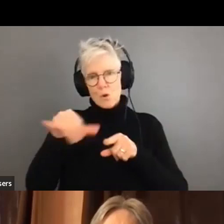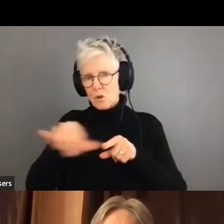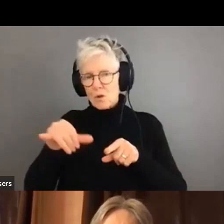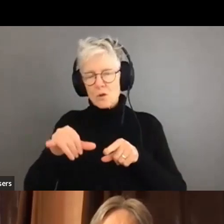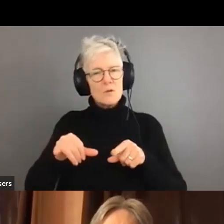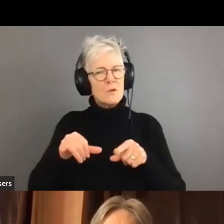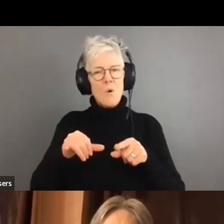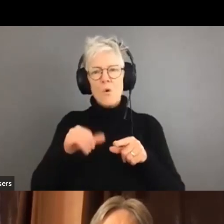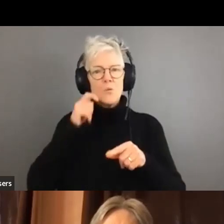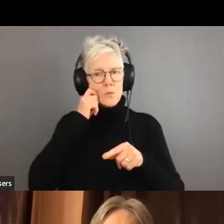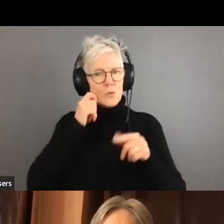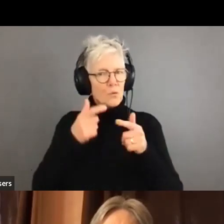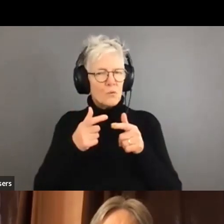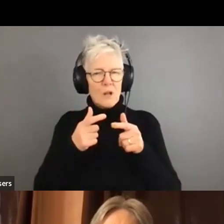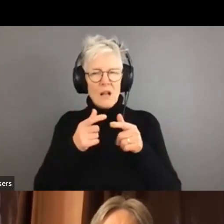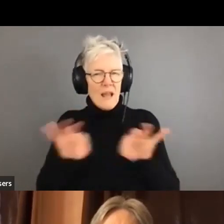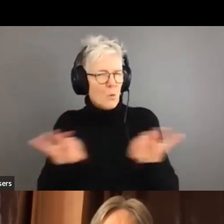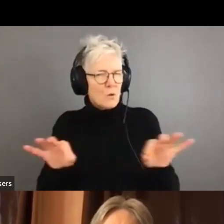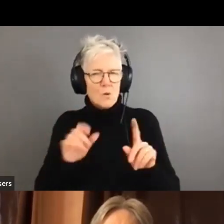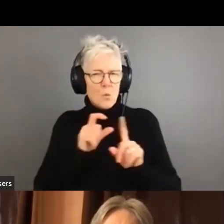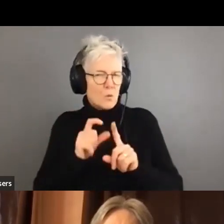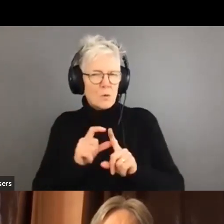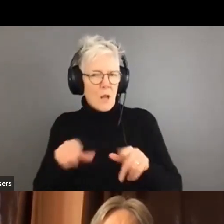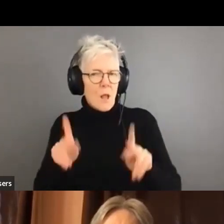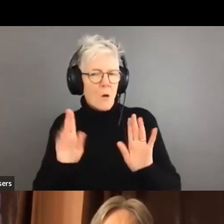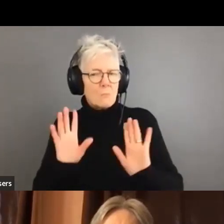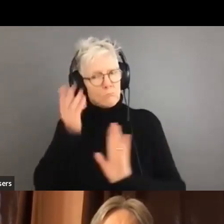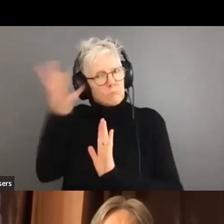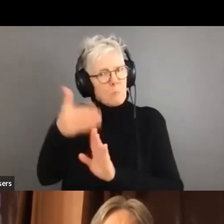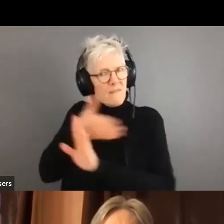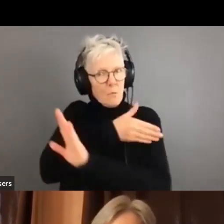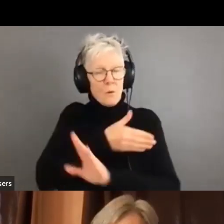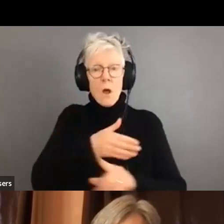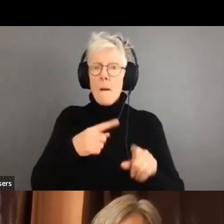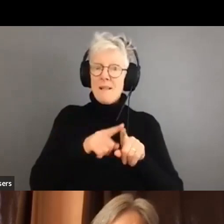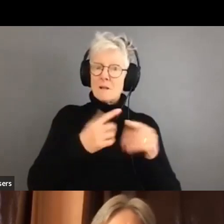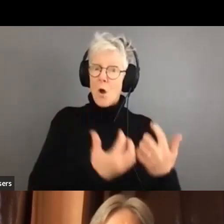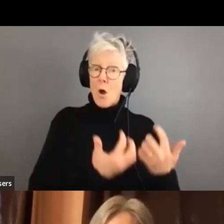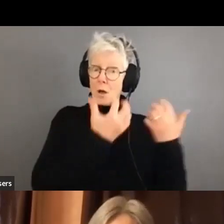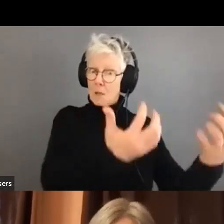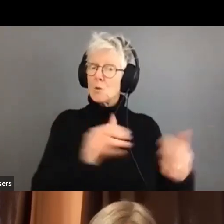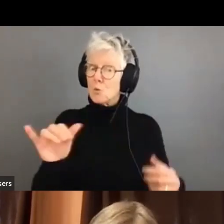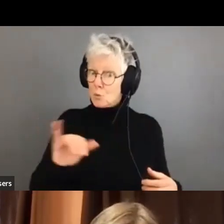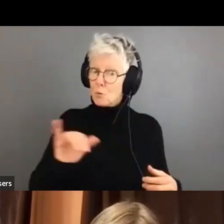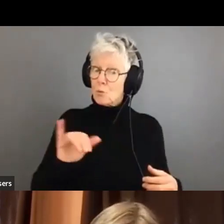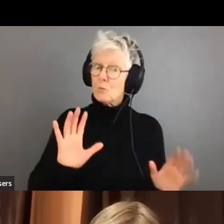language is allowed. They know ahead of time. Again, that's up to you and your audience too.